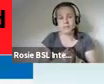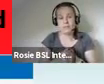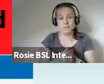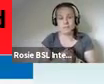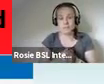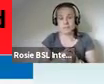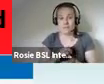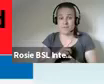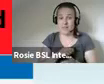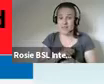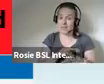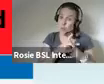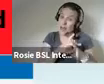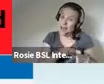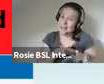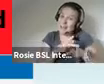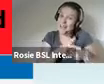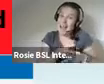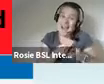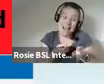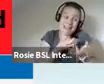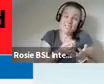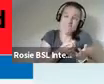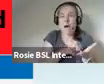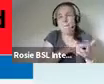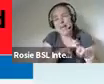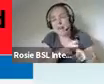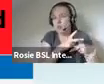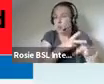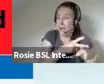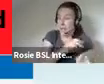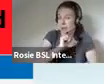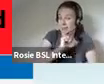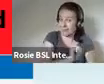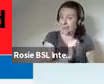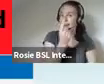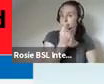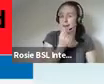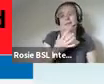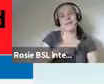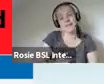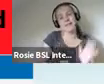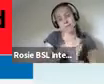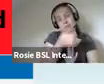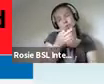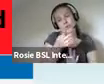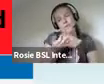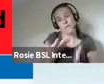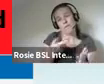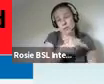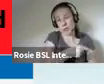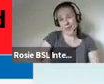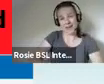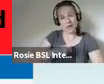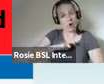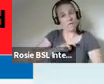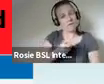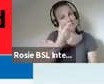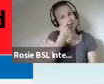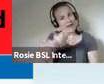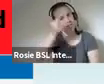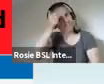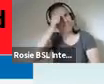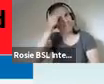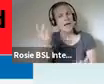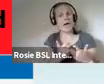caregivers' capacities and their capabilities need to be improved, so they are confident and they can support their young